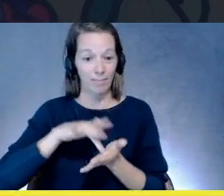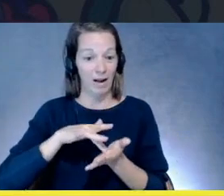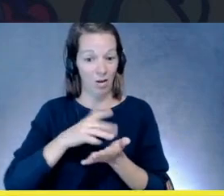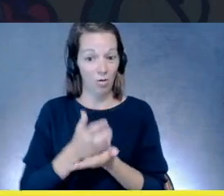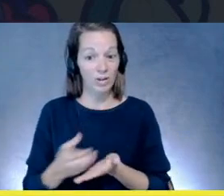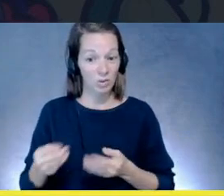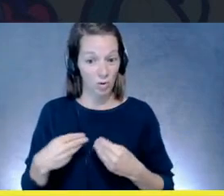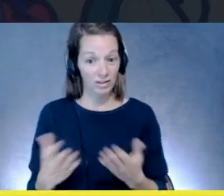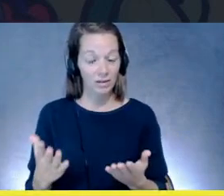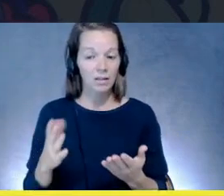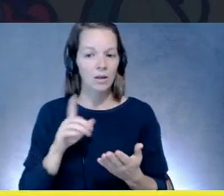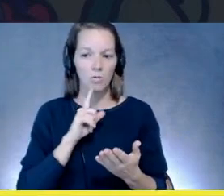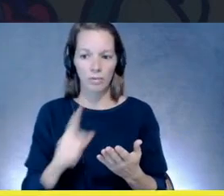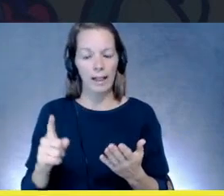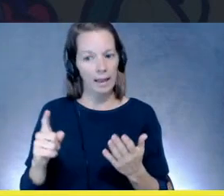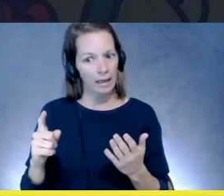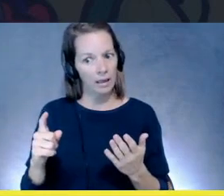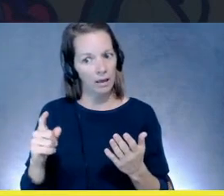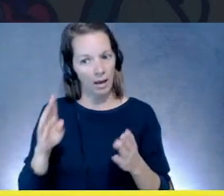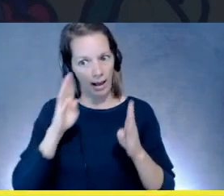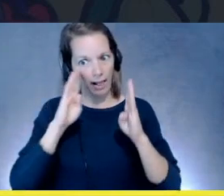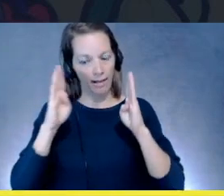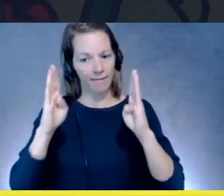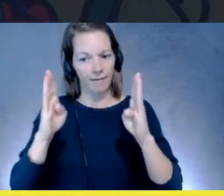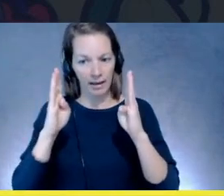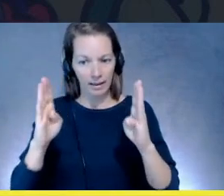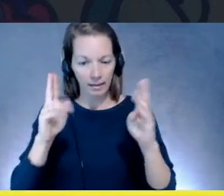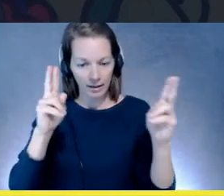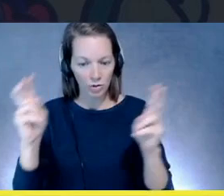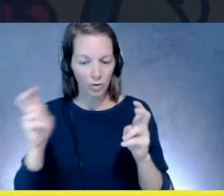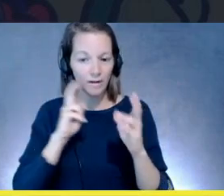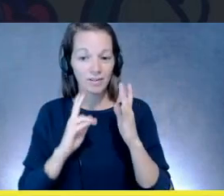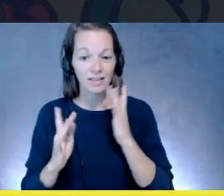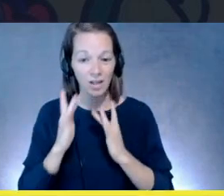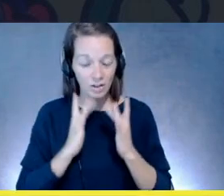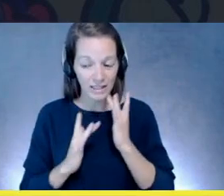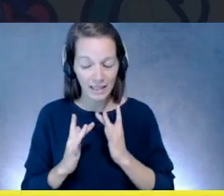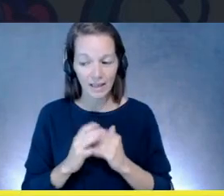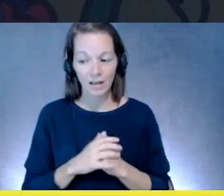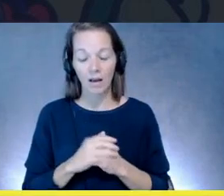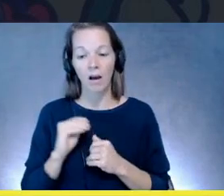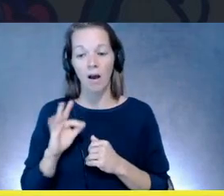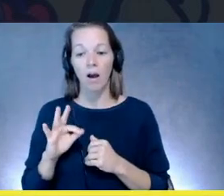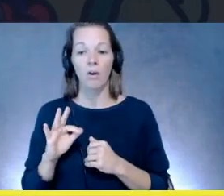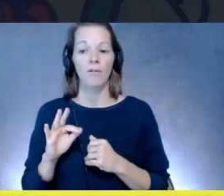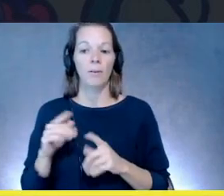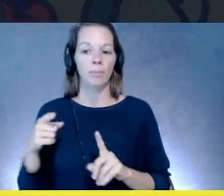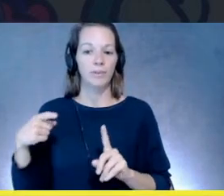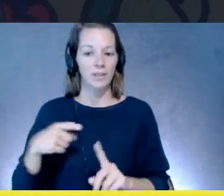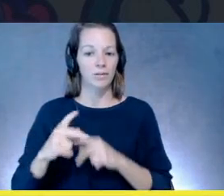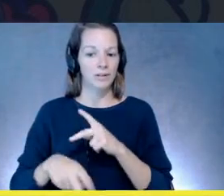really elevate the issue of scarcity of particular types of medical resources, in